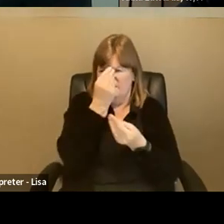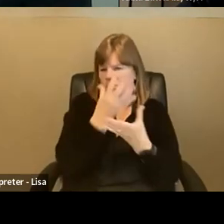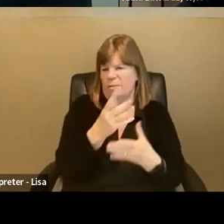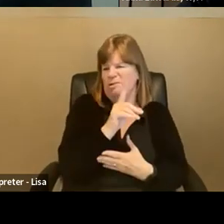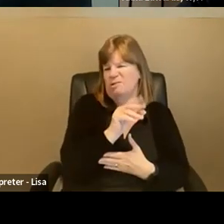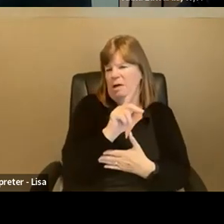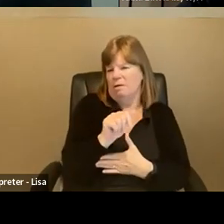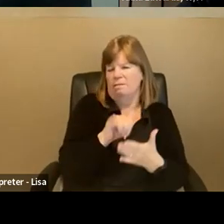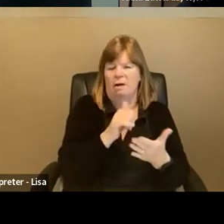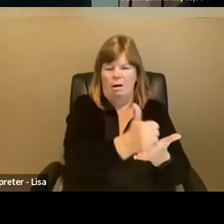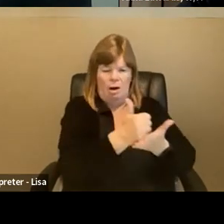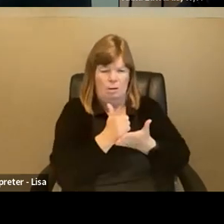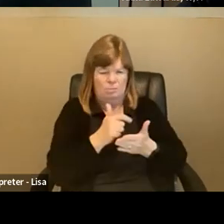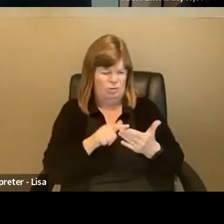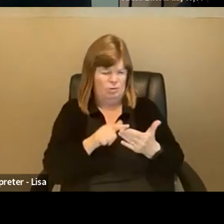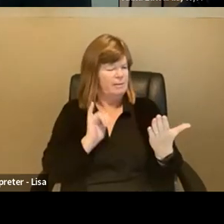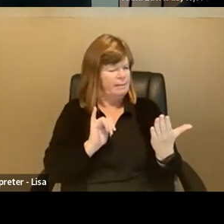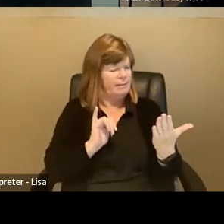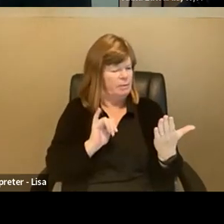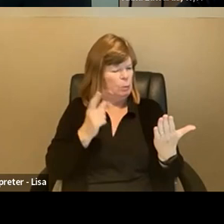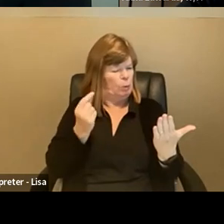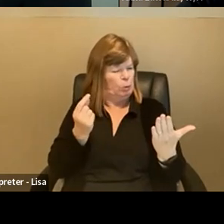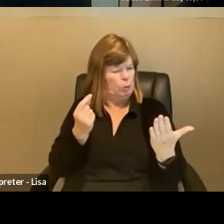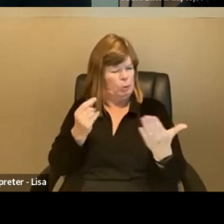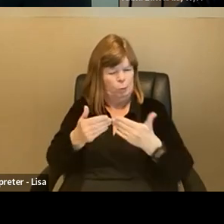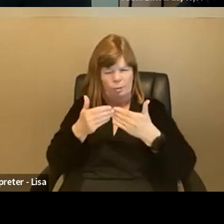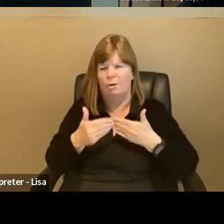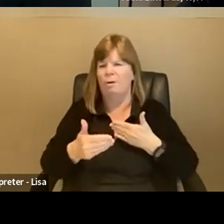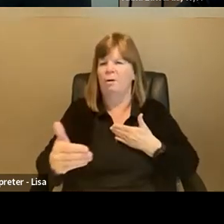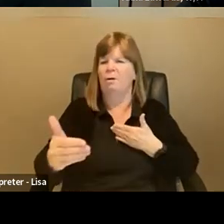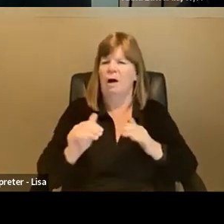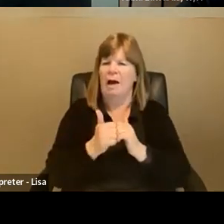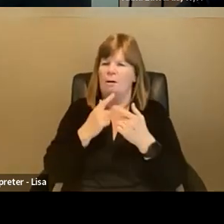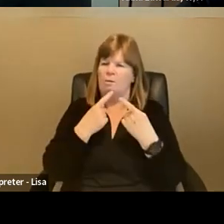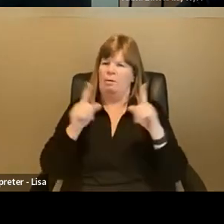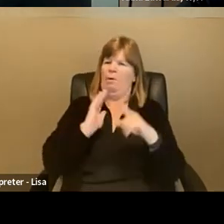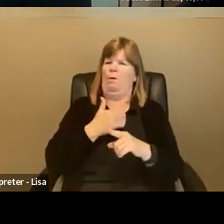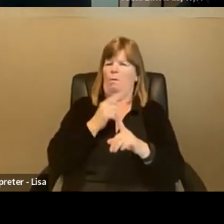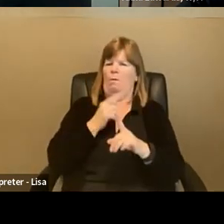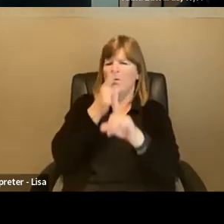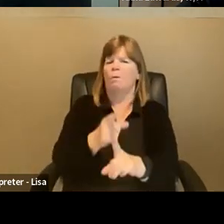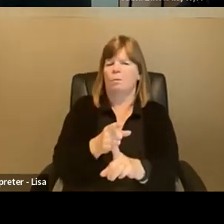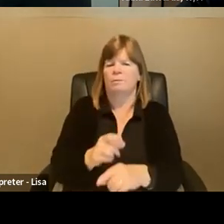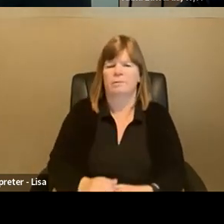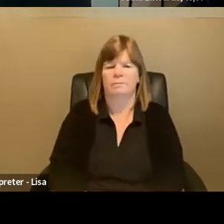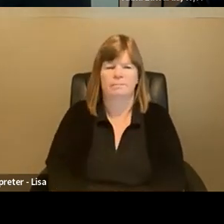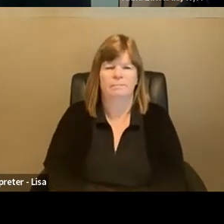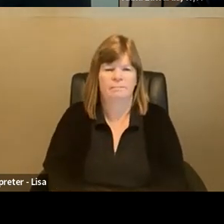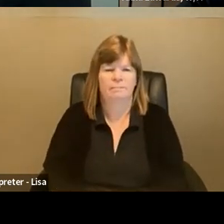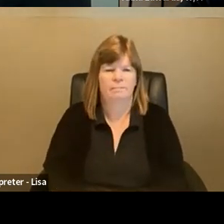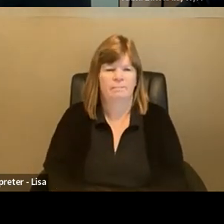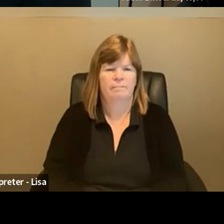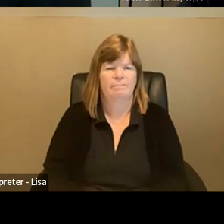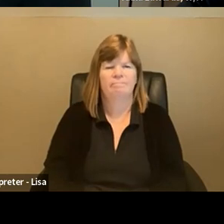helps us to really navigate accomplishing our goals that we've set forth in our strategic